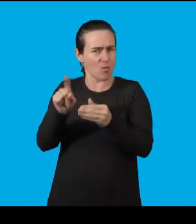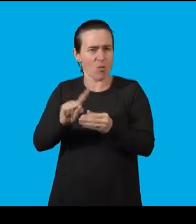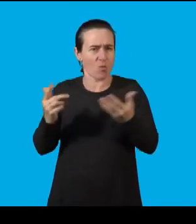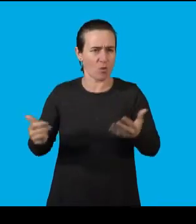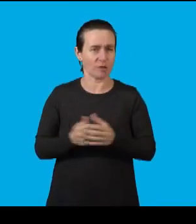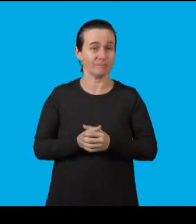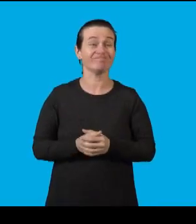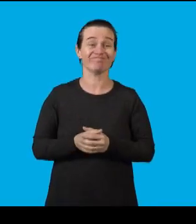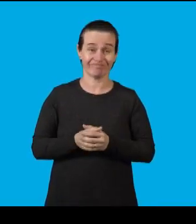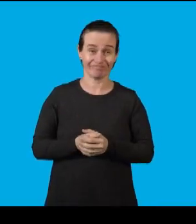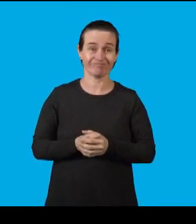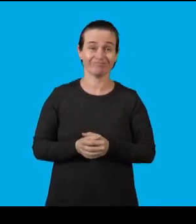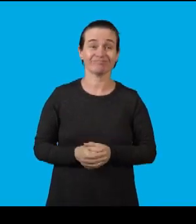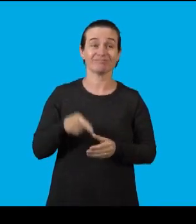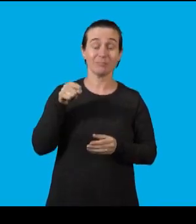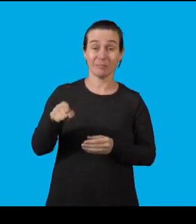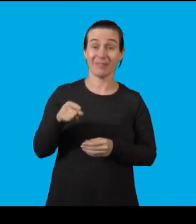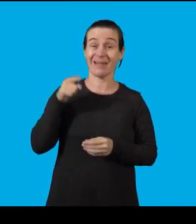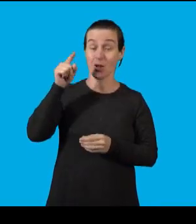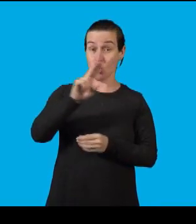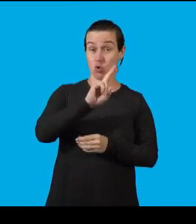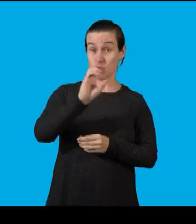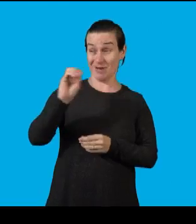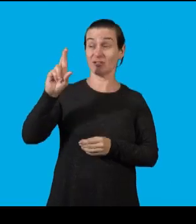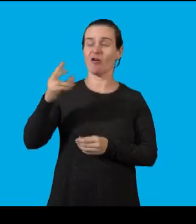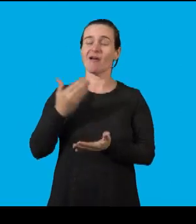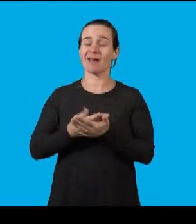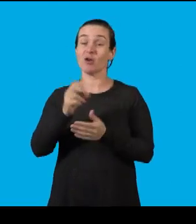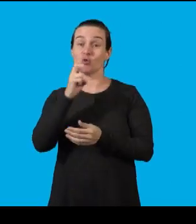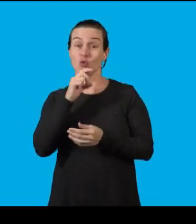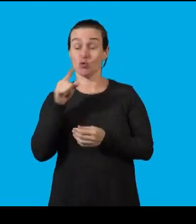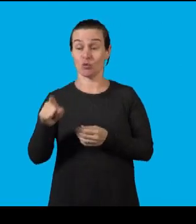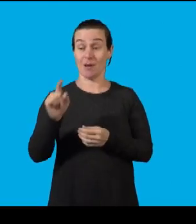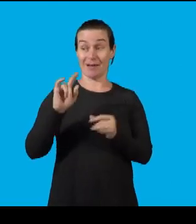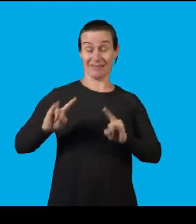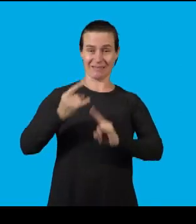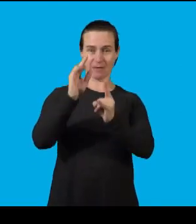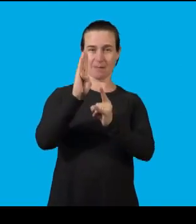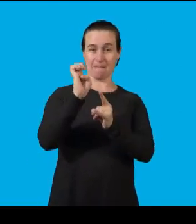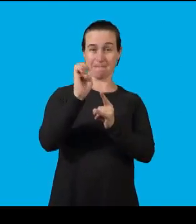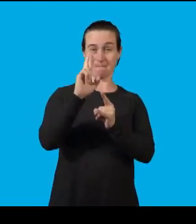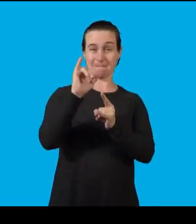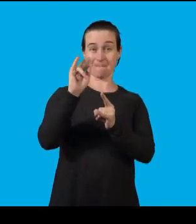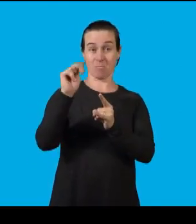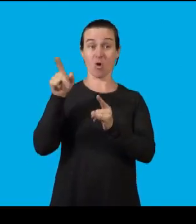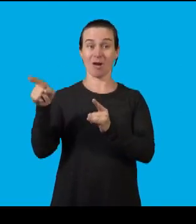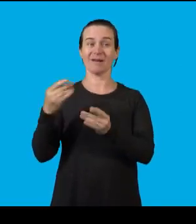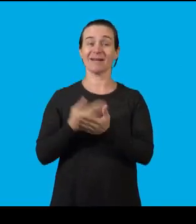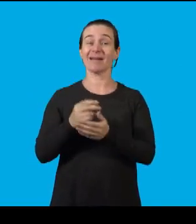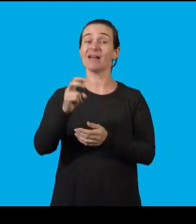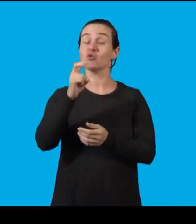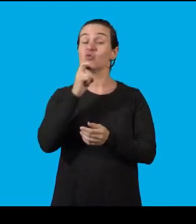it says the city of Berlin will become a pawn that the Soviet Union would use. Very important, because then it